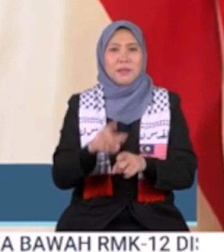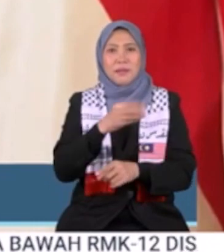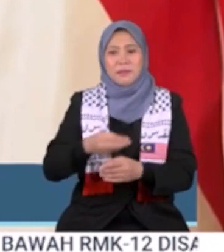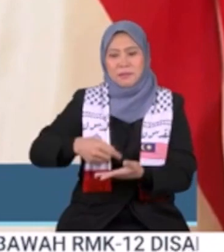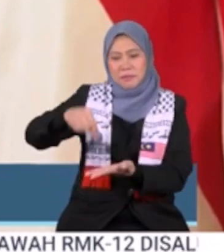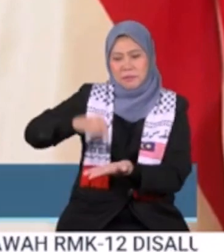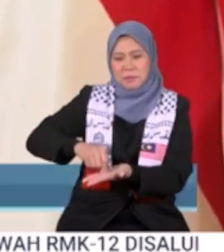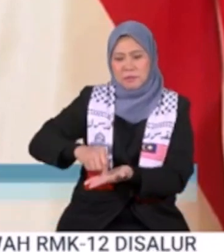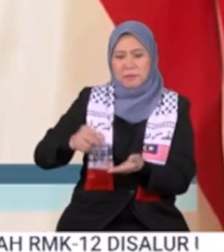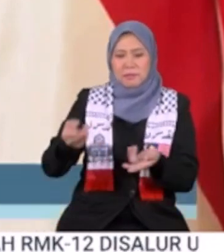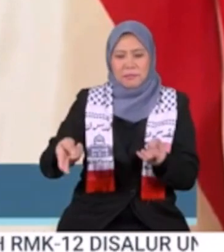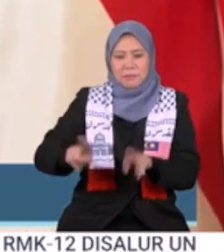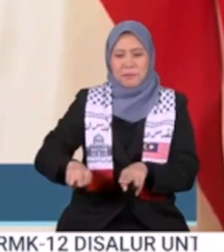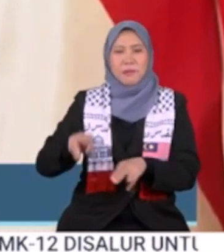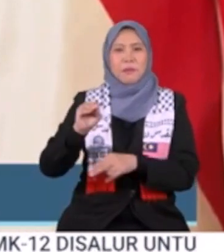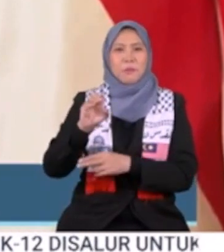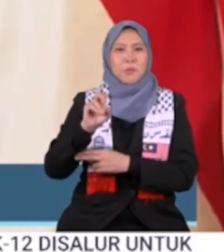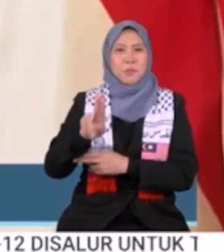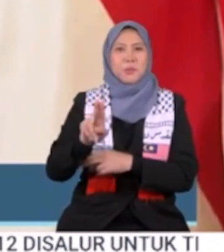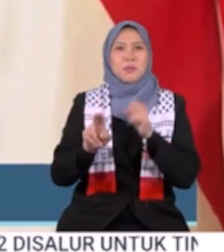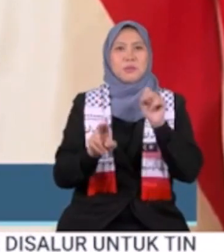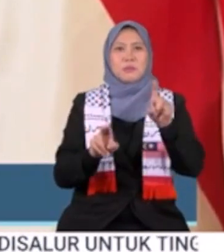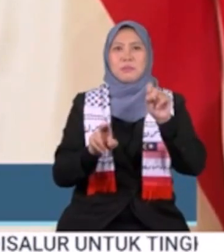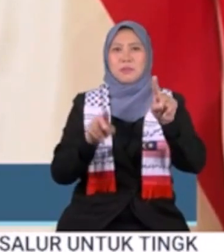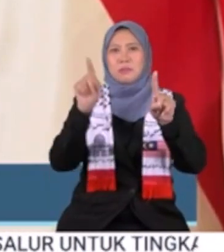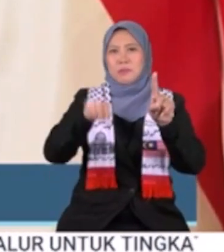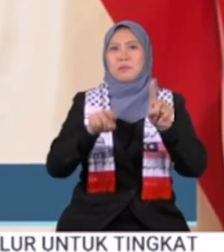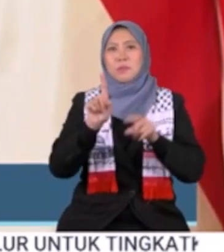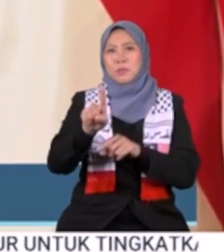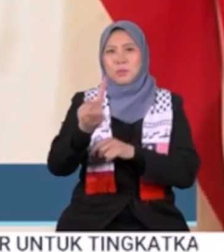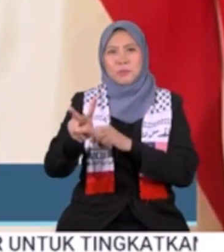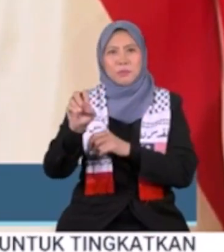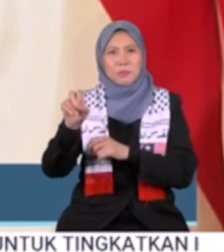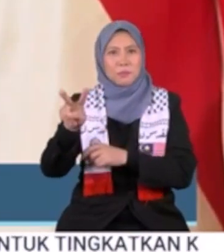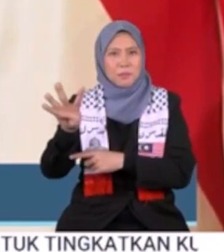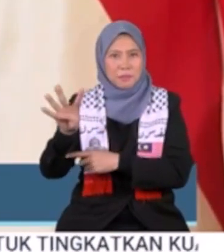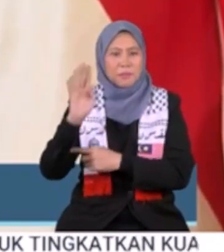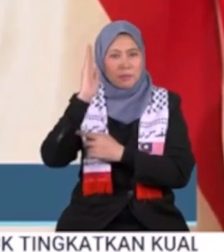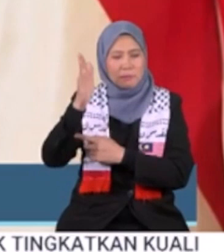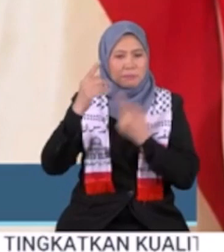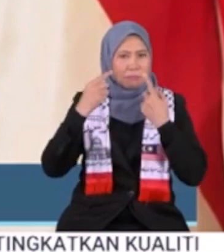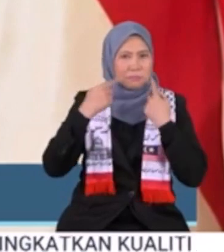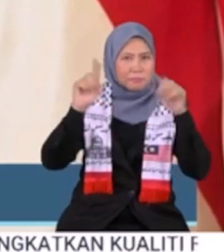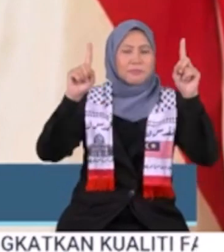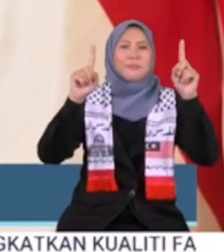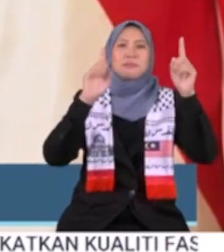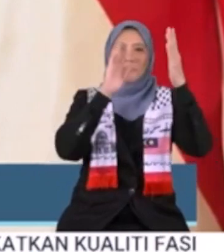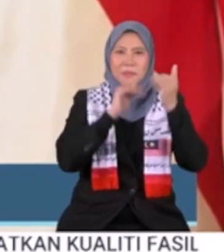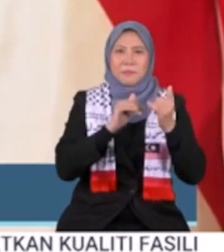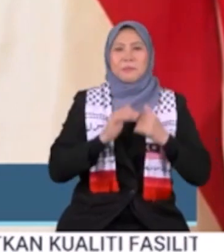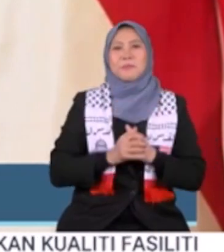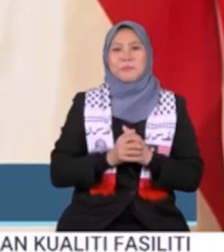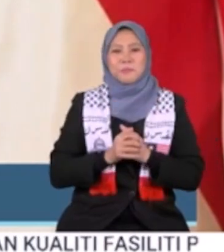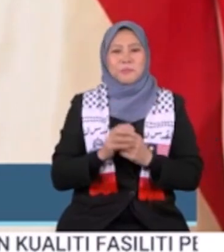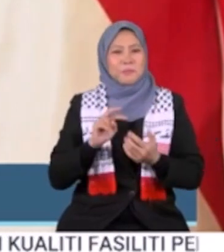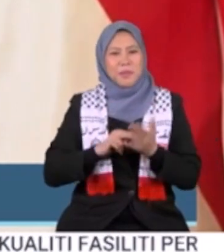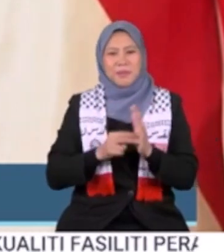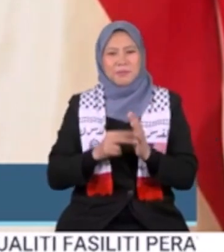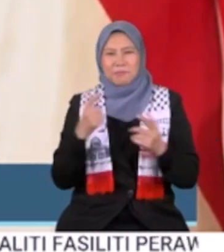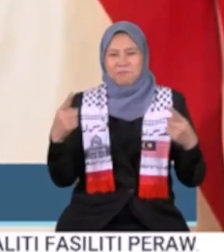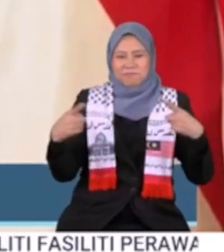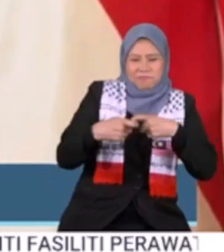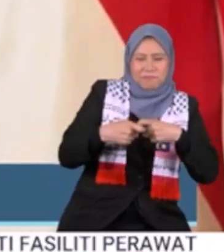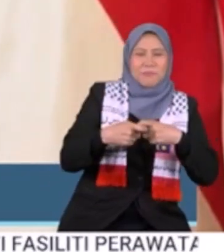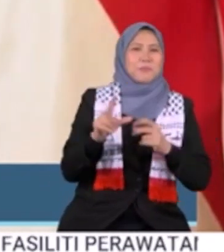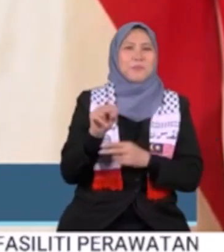the MOU by 11th of January. I hope that they can succeed, because I don't think it's too much of a complex